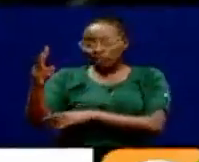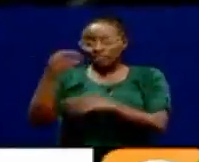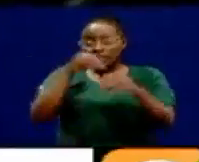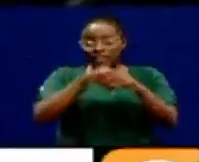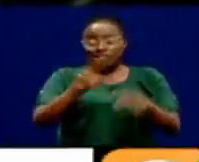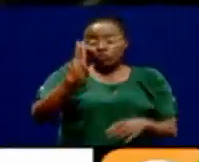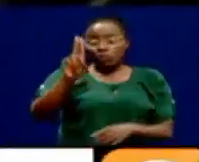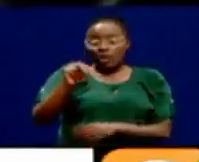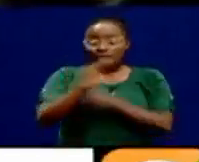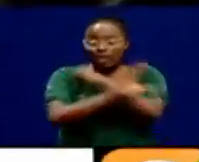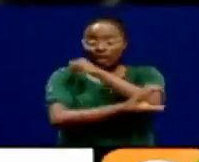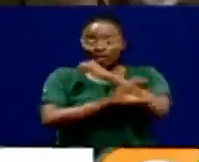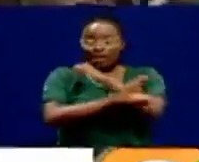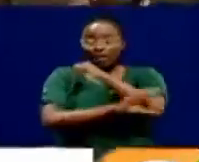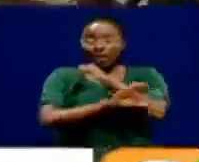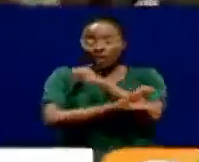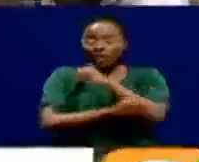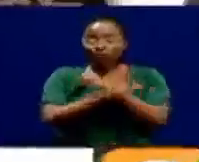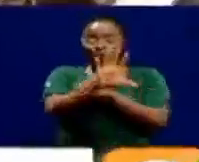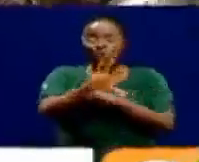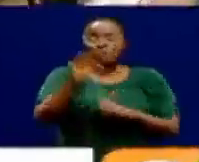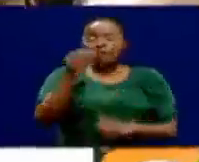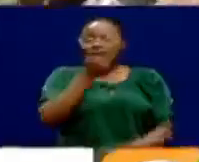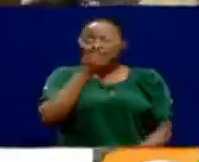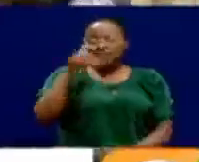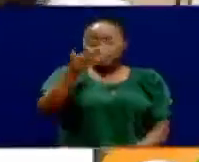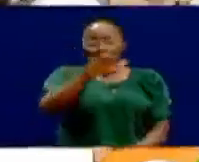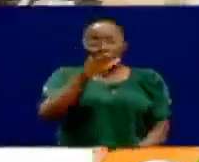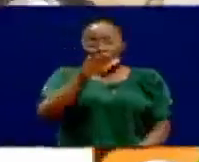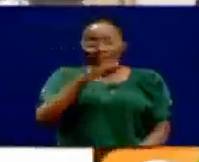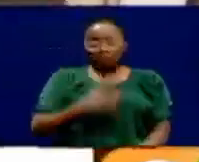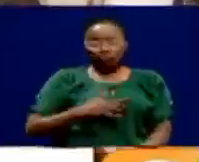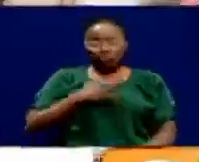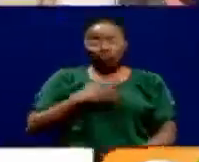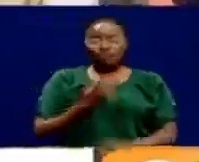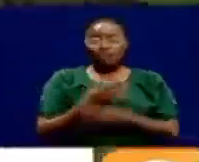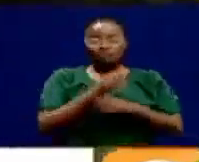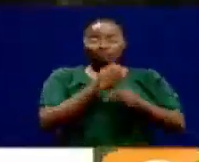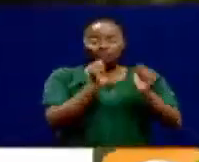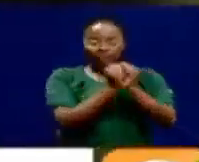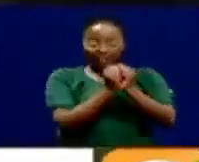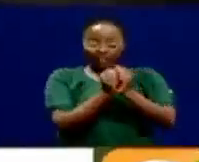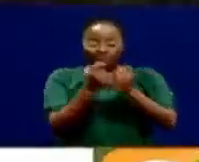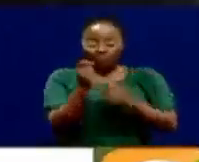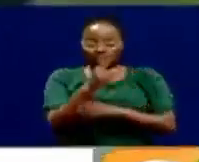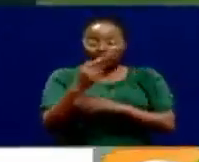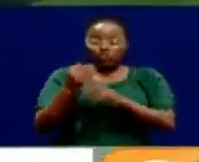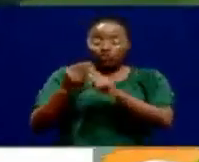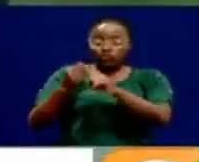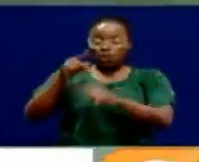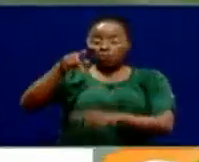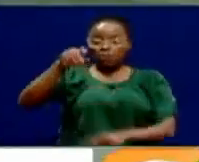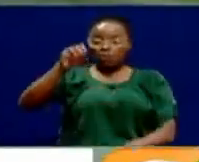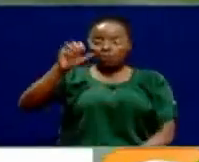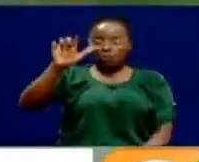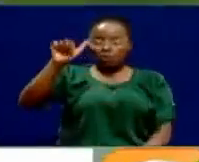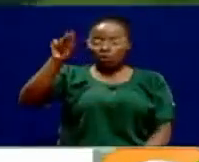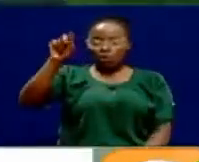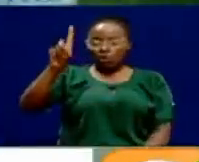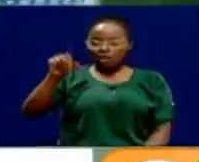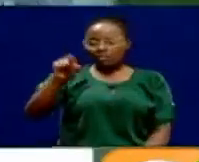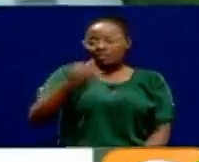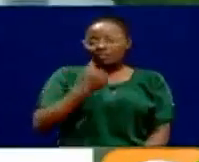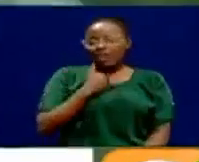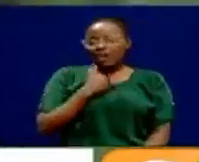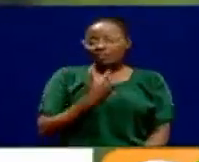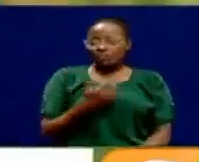of the United Nations to pick a favorite place to visit. He spends 10 to 11 months of every year outside Poland, which is his base. His